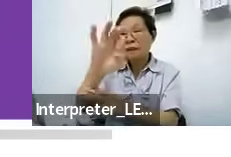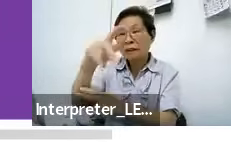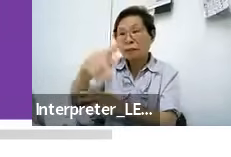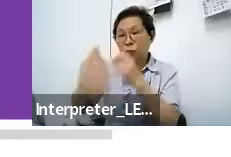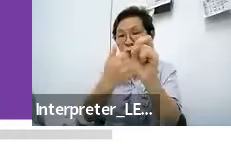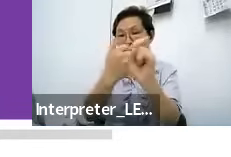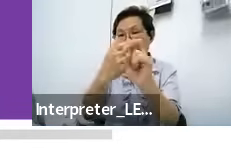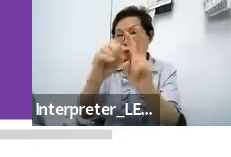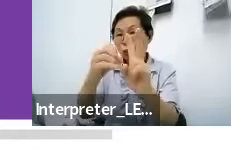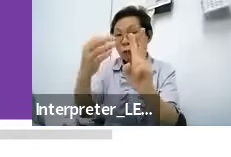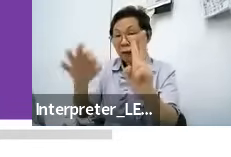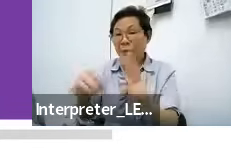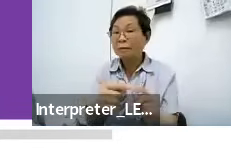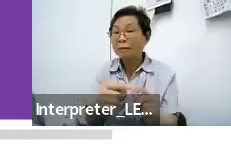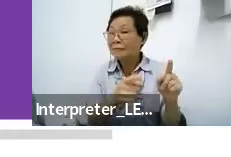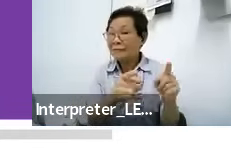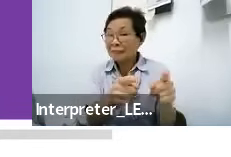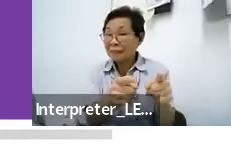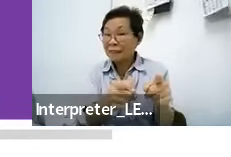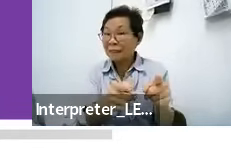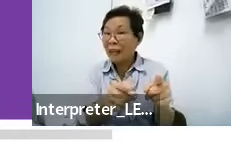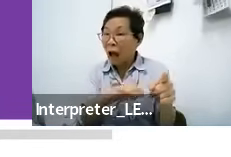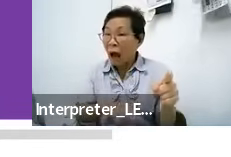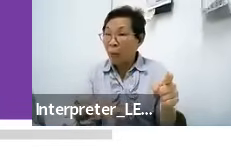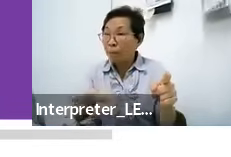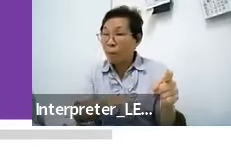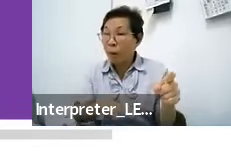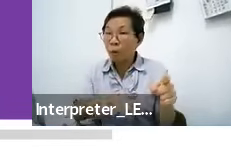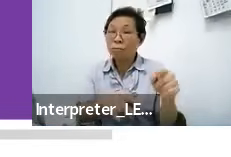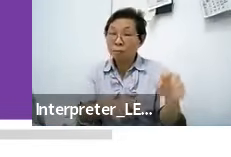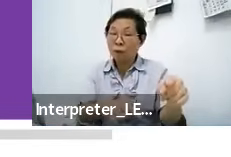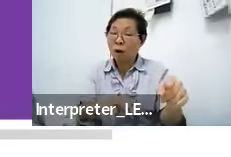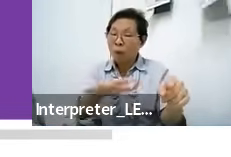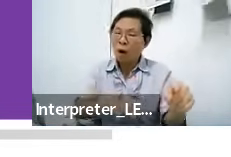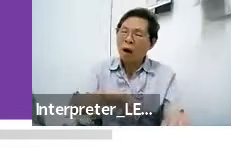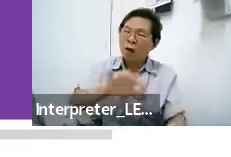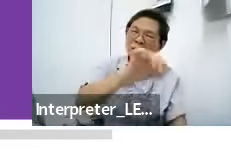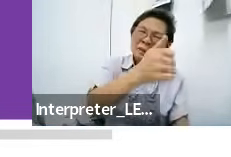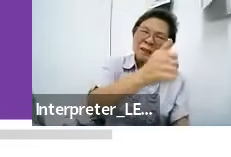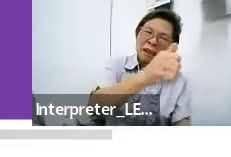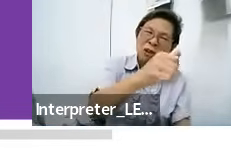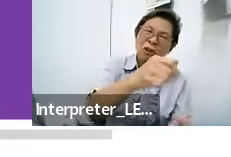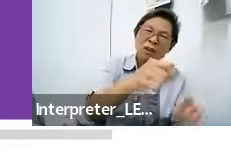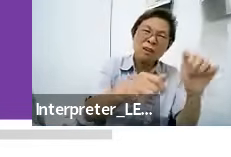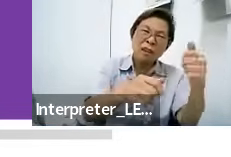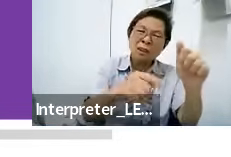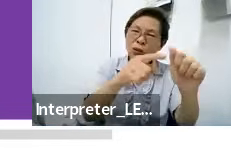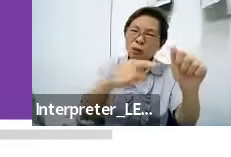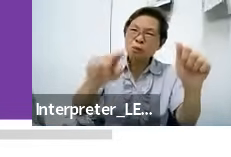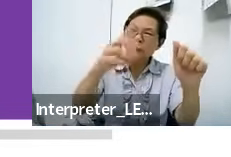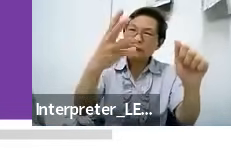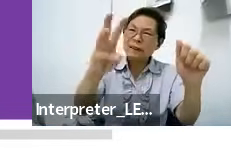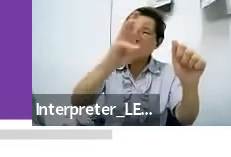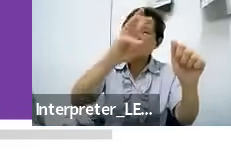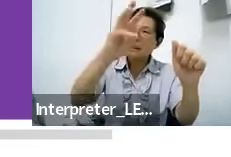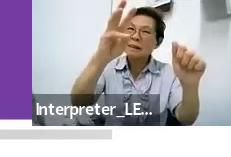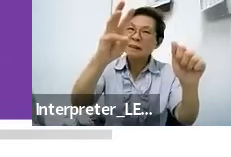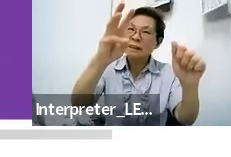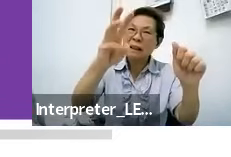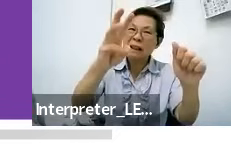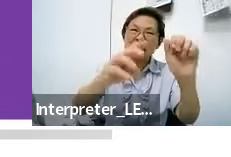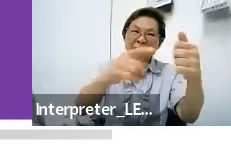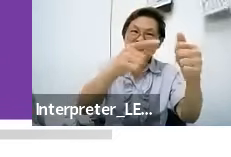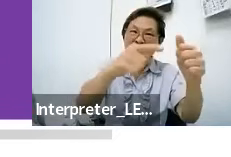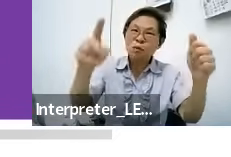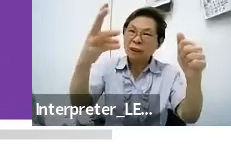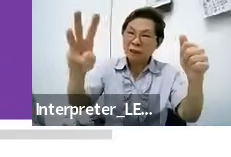2019, UNICEF estimate that there are around 10 to 16 students with learning disabilities